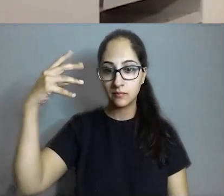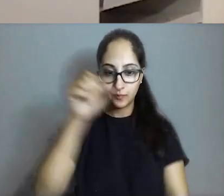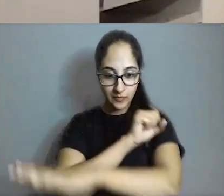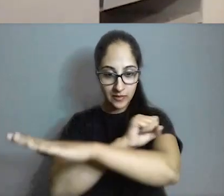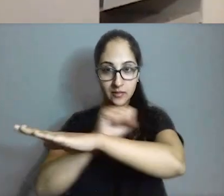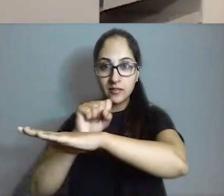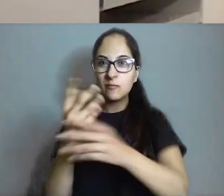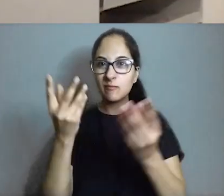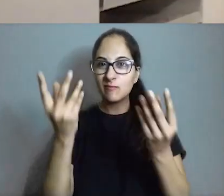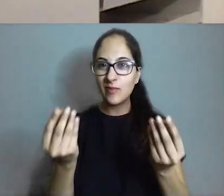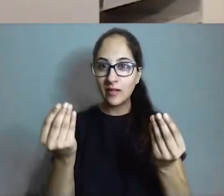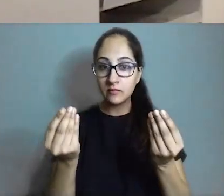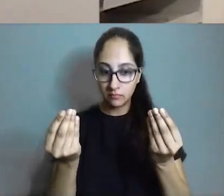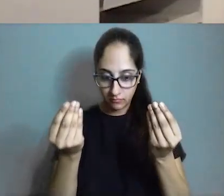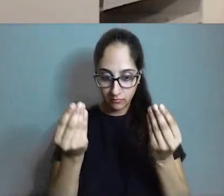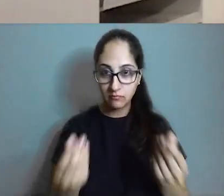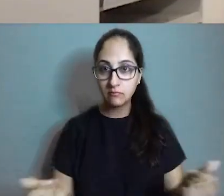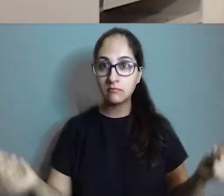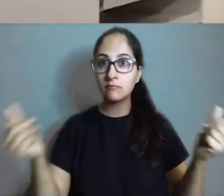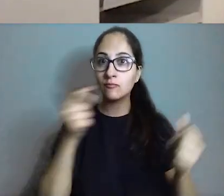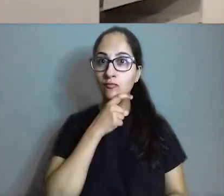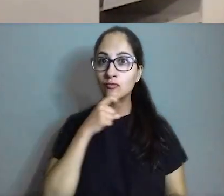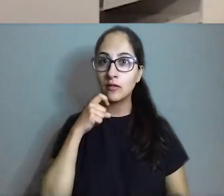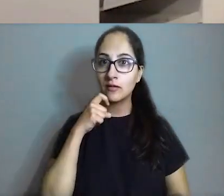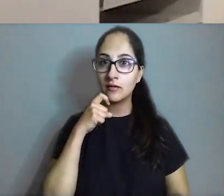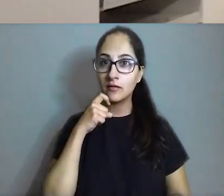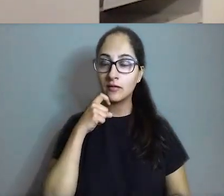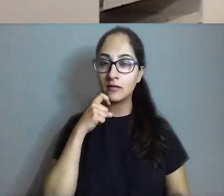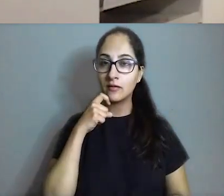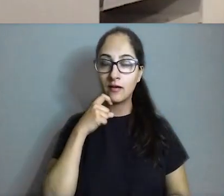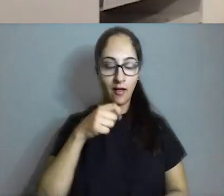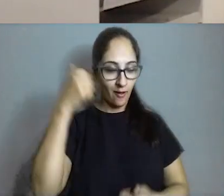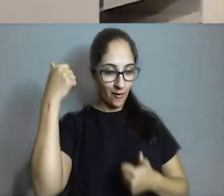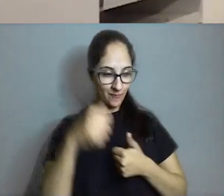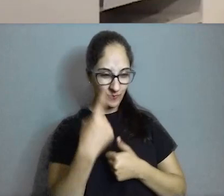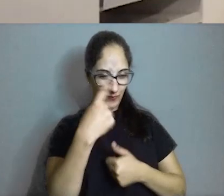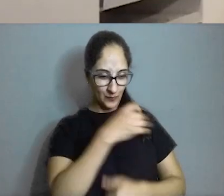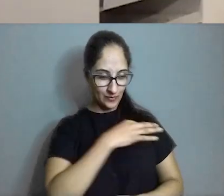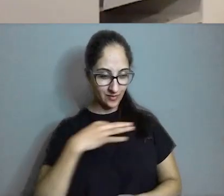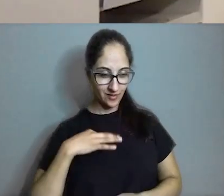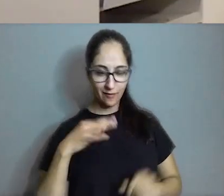the sun came out. The stage dried up, and